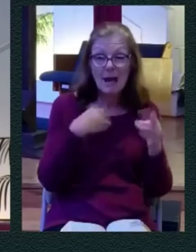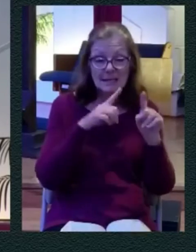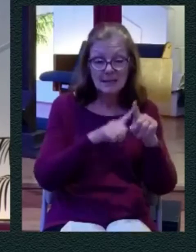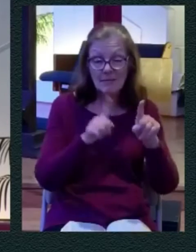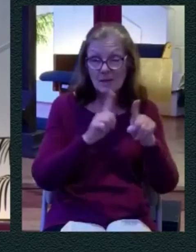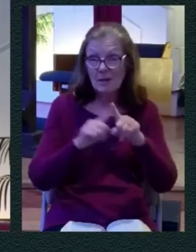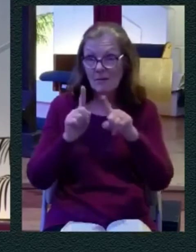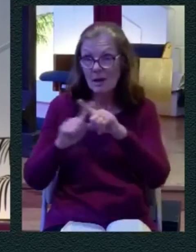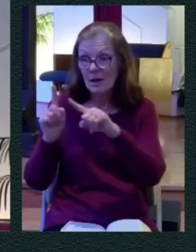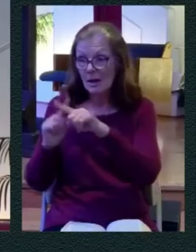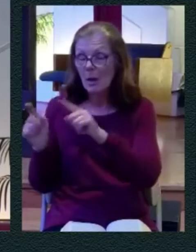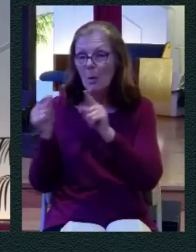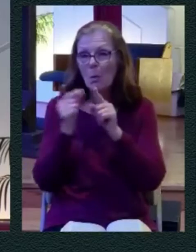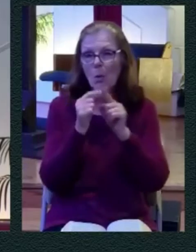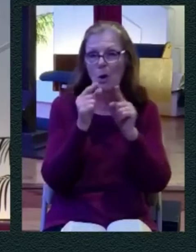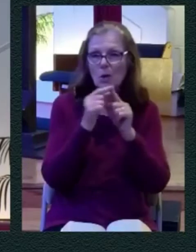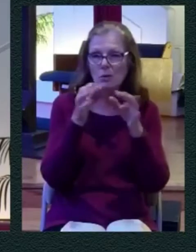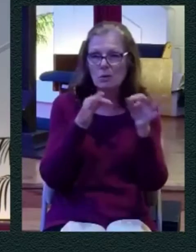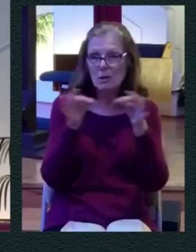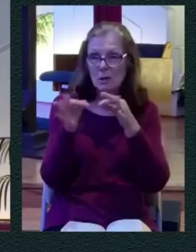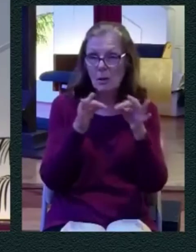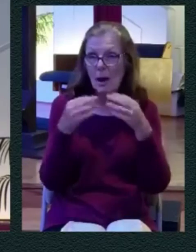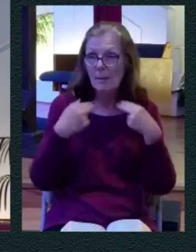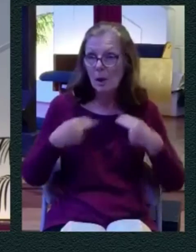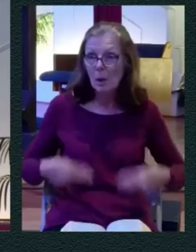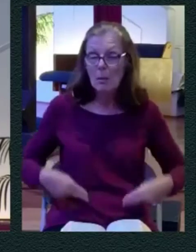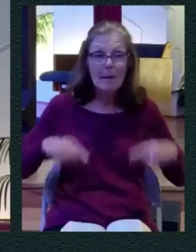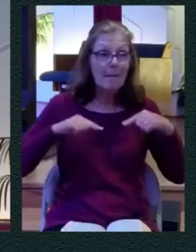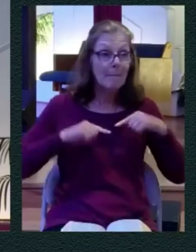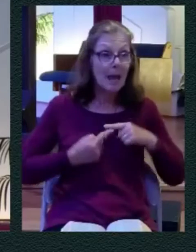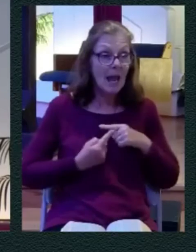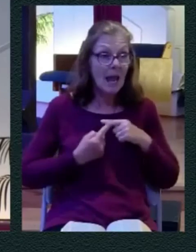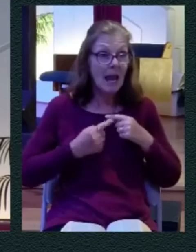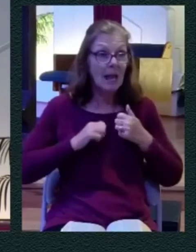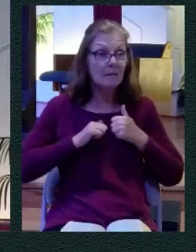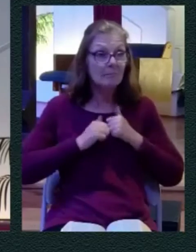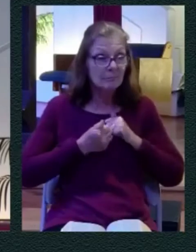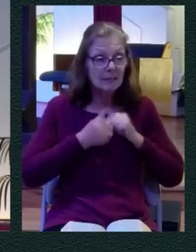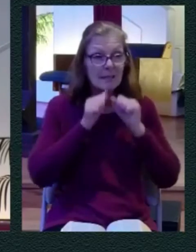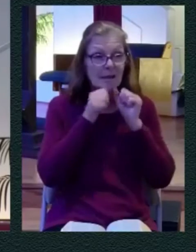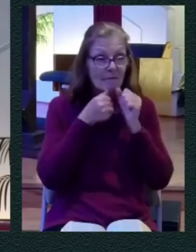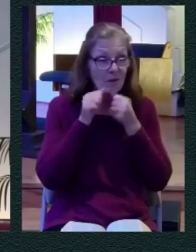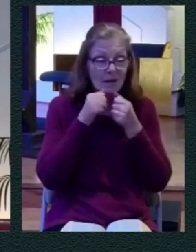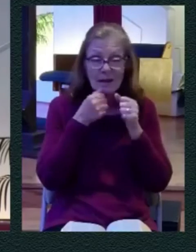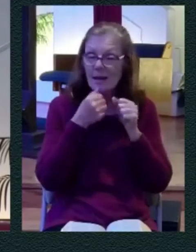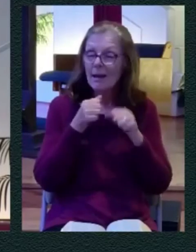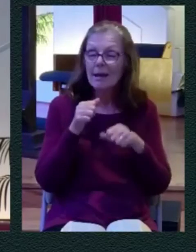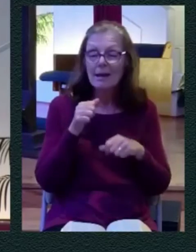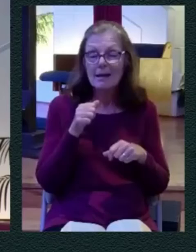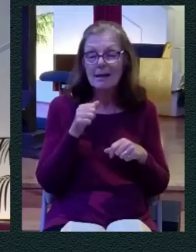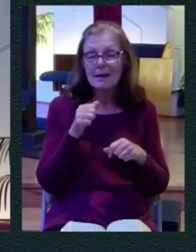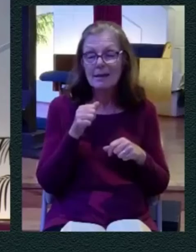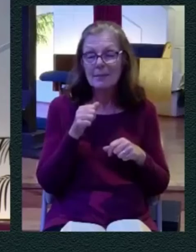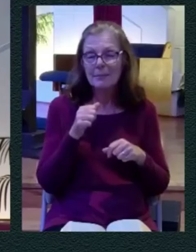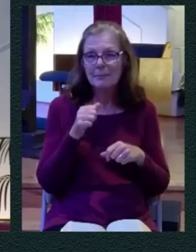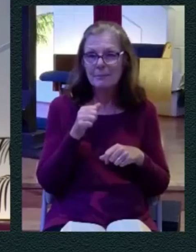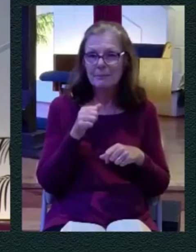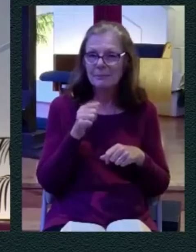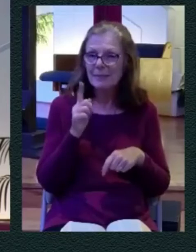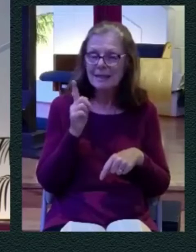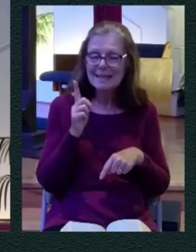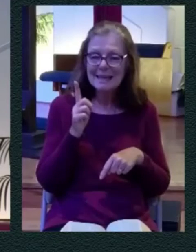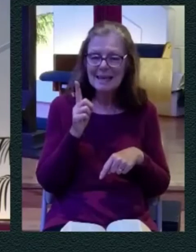to describe human pain and human suffering. And so we can't just treat it kind of